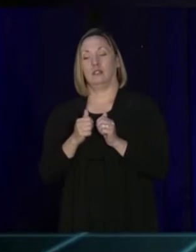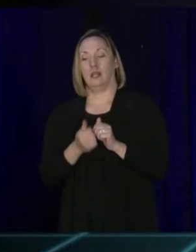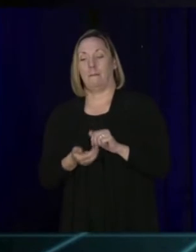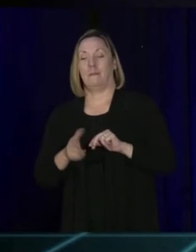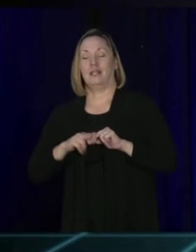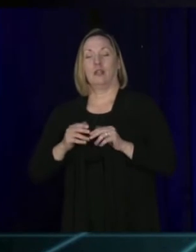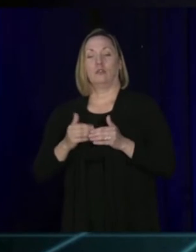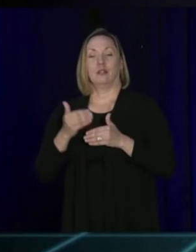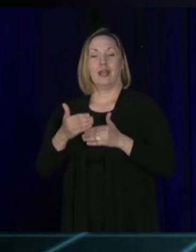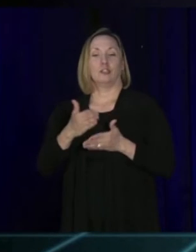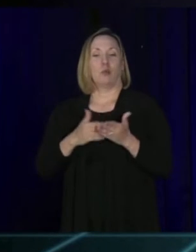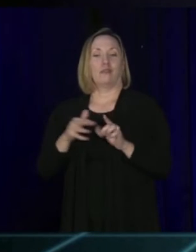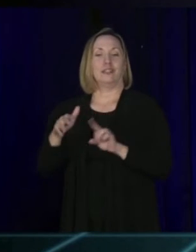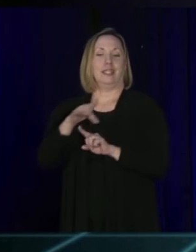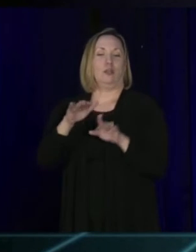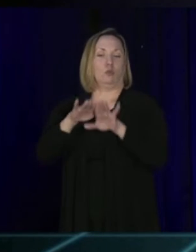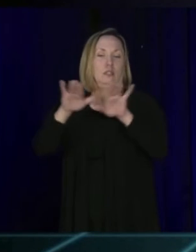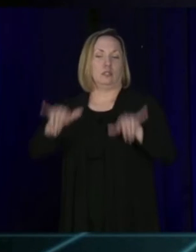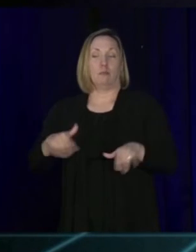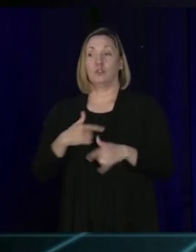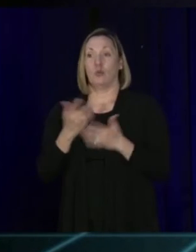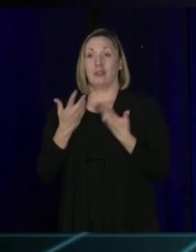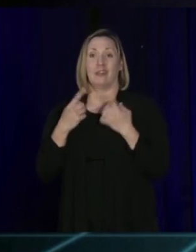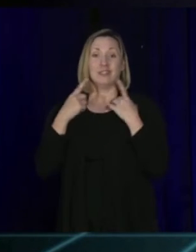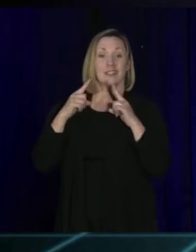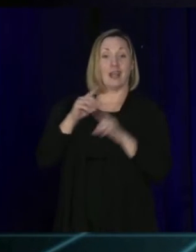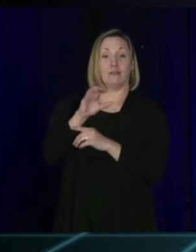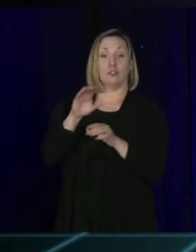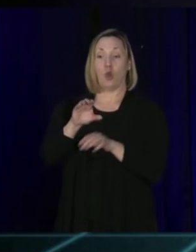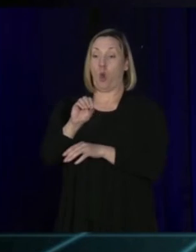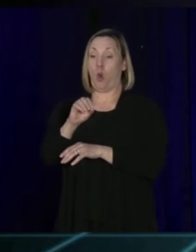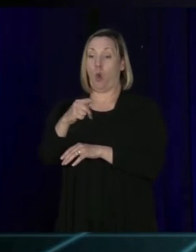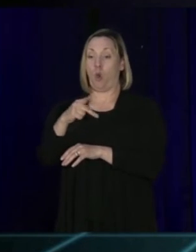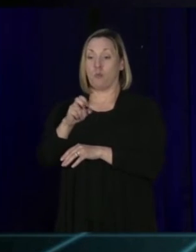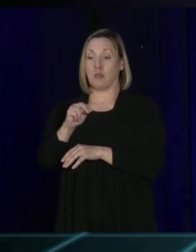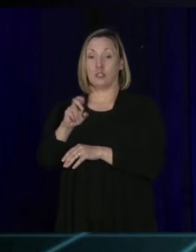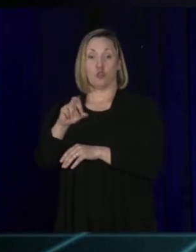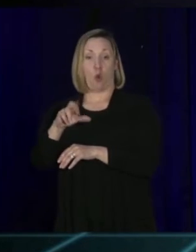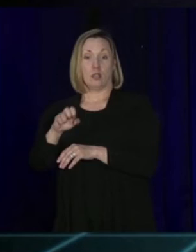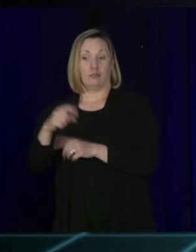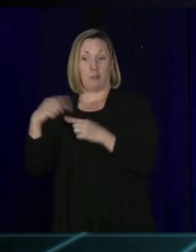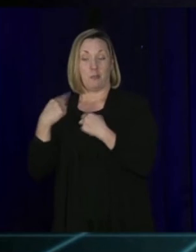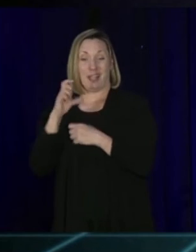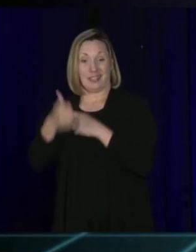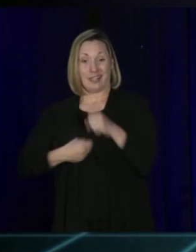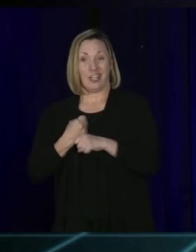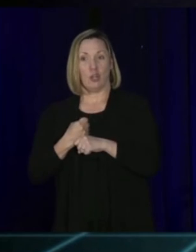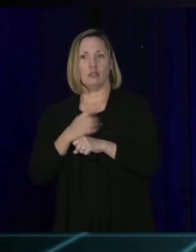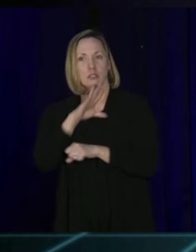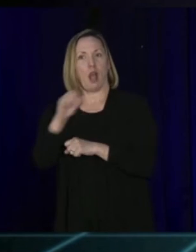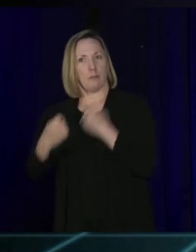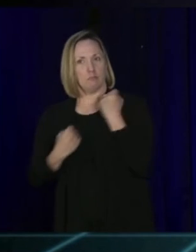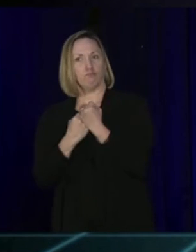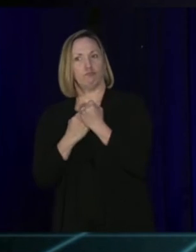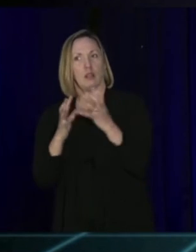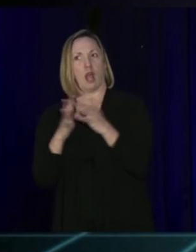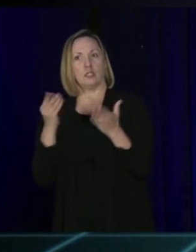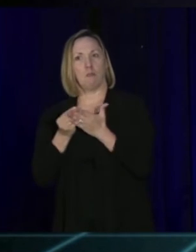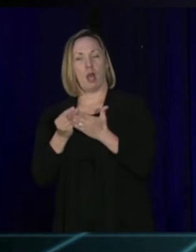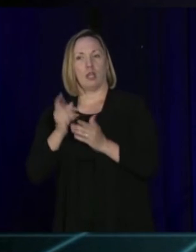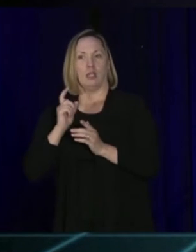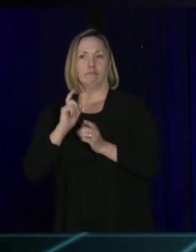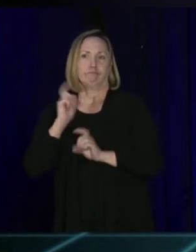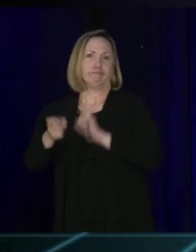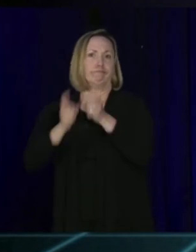ecosystem. So a lot of successful open source that's happening in the last 10 years is really through company backing and large amounts of funding. So there's a